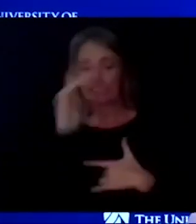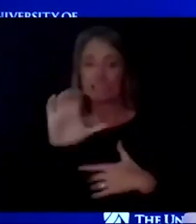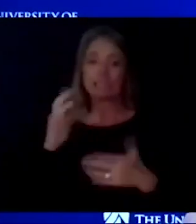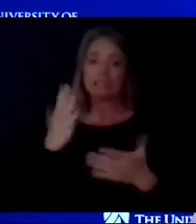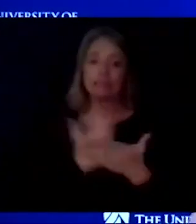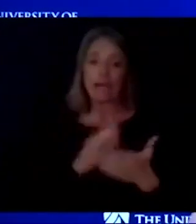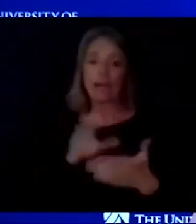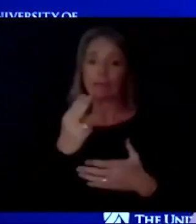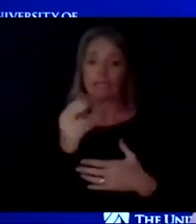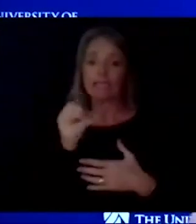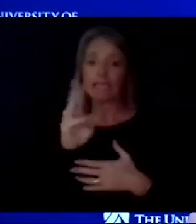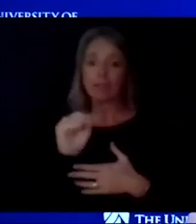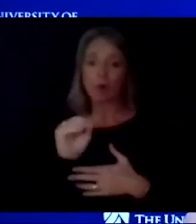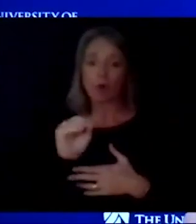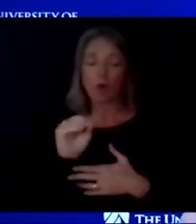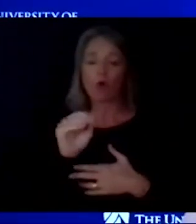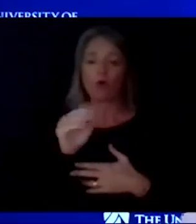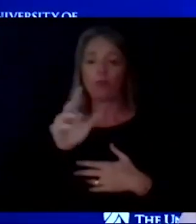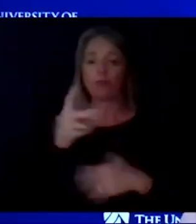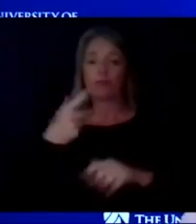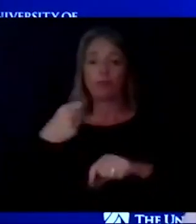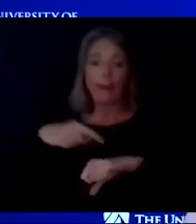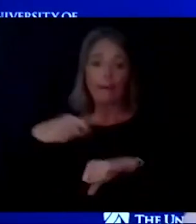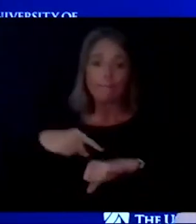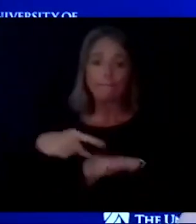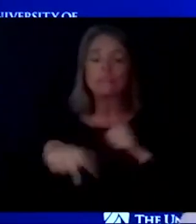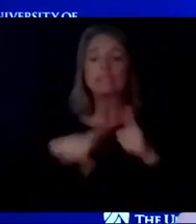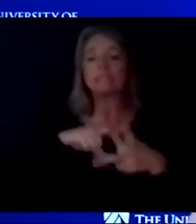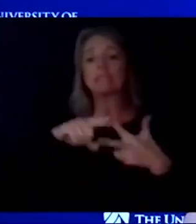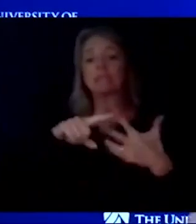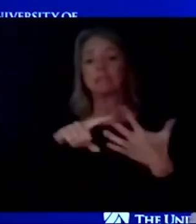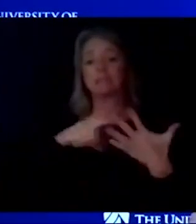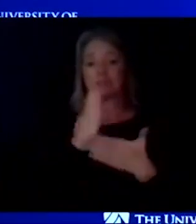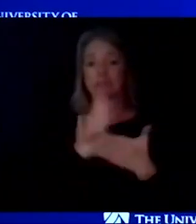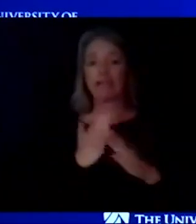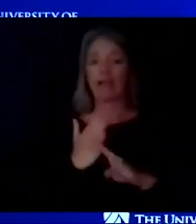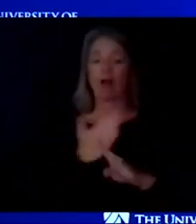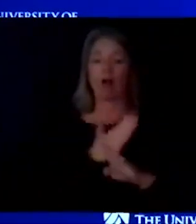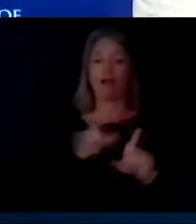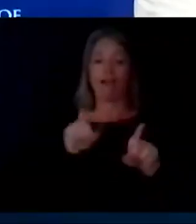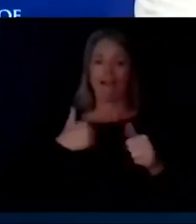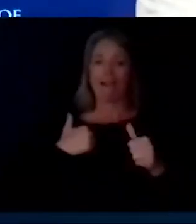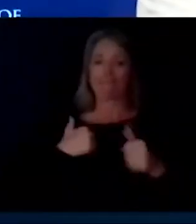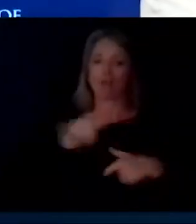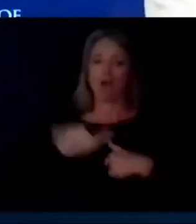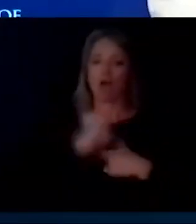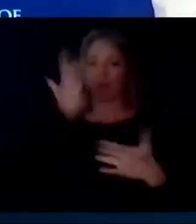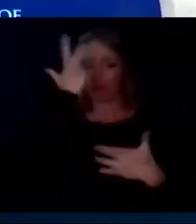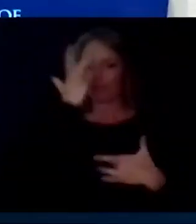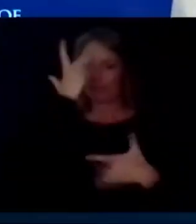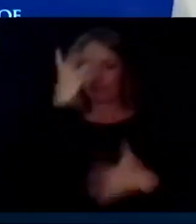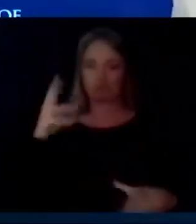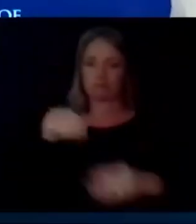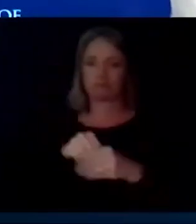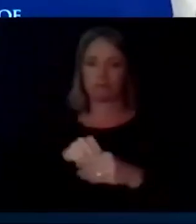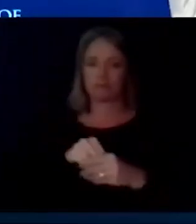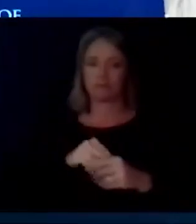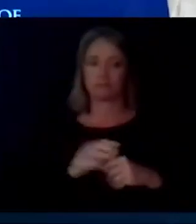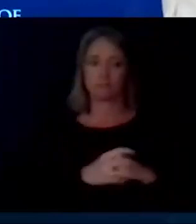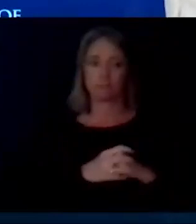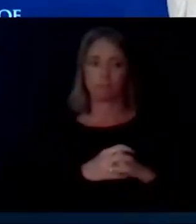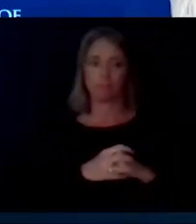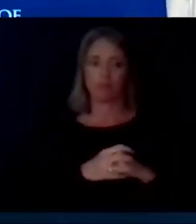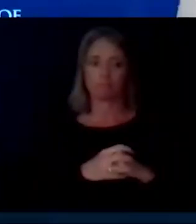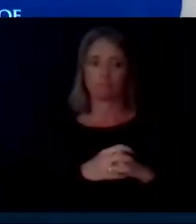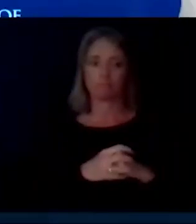so have significant comorbidities. And probably never had a good vaccine response. I mean, that's really the key. These are probably the group of people we're going to